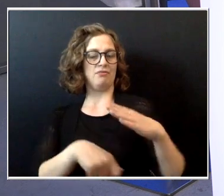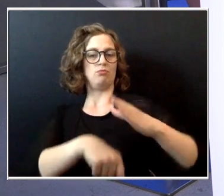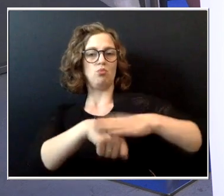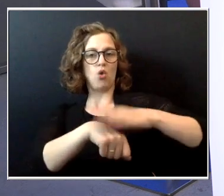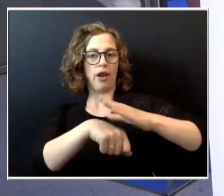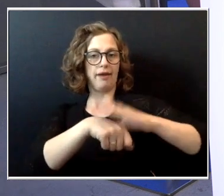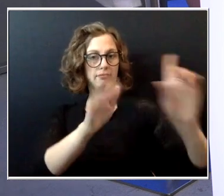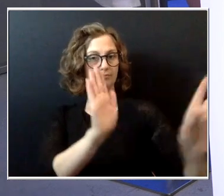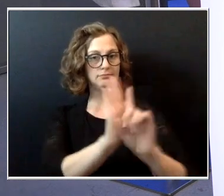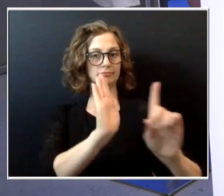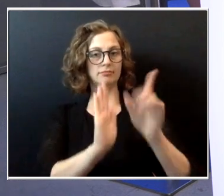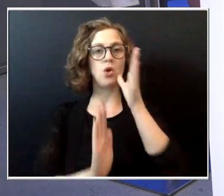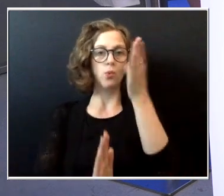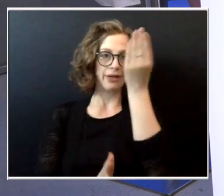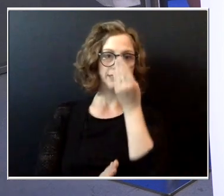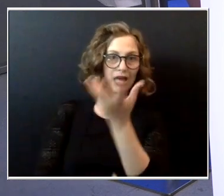Yeah.